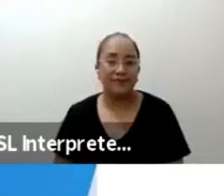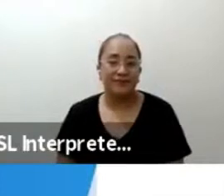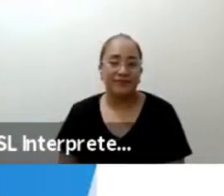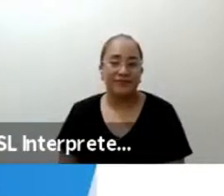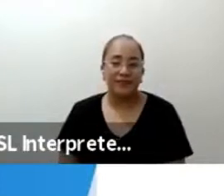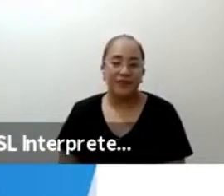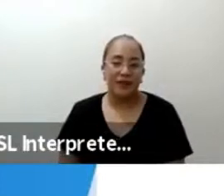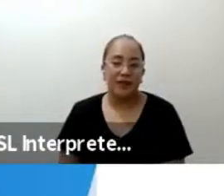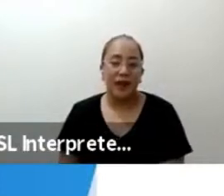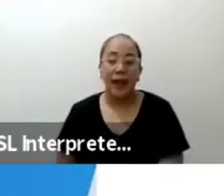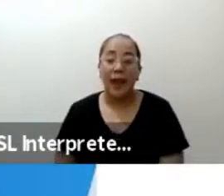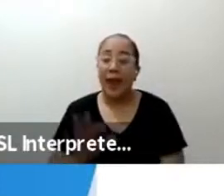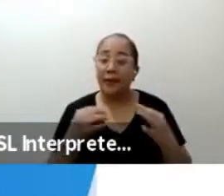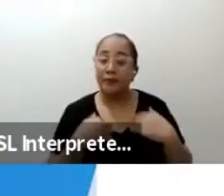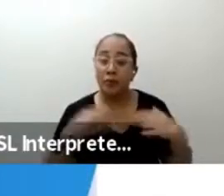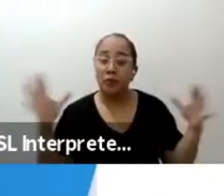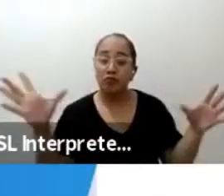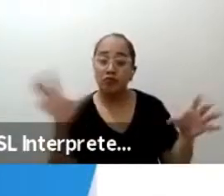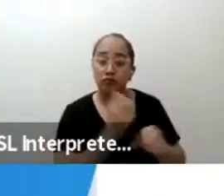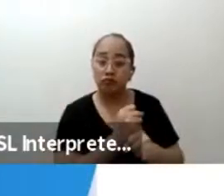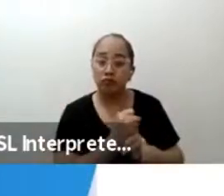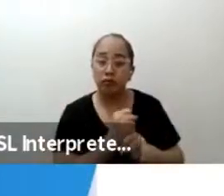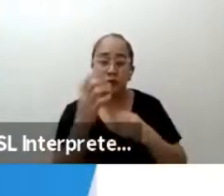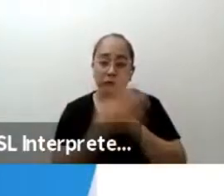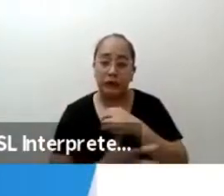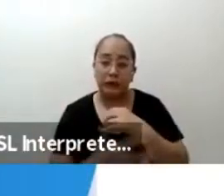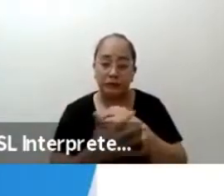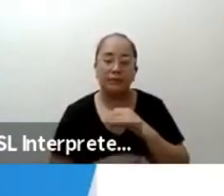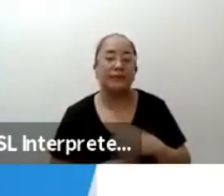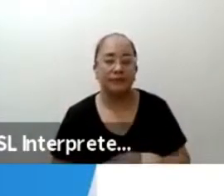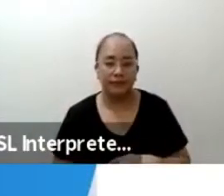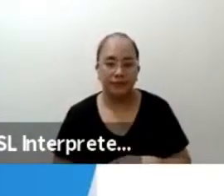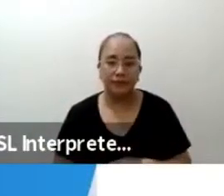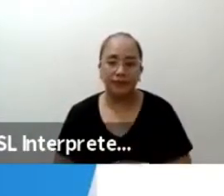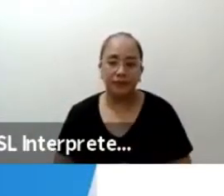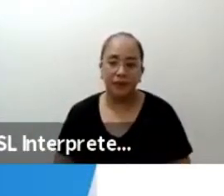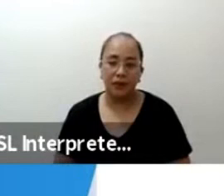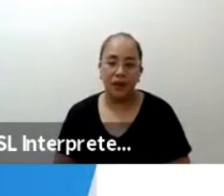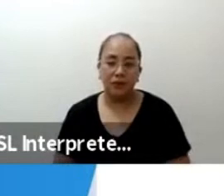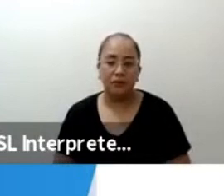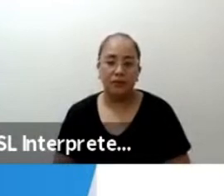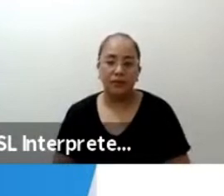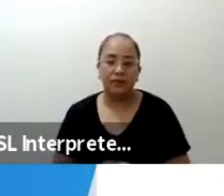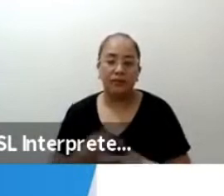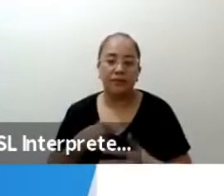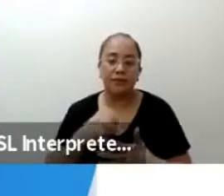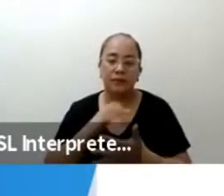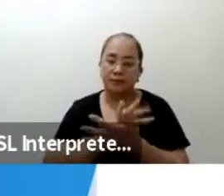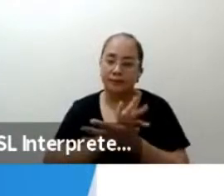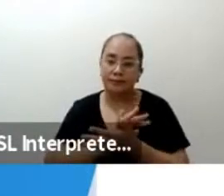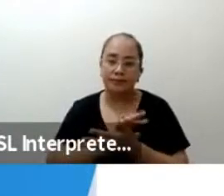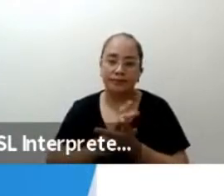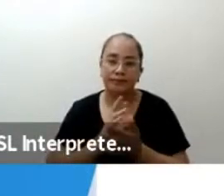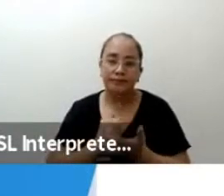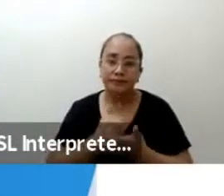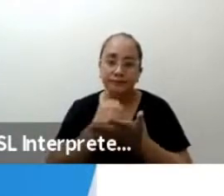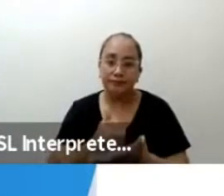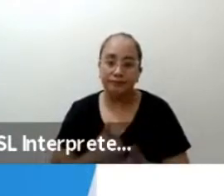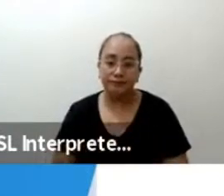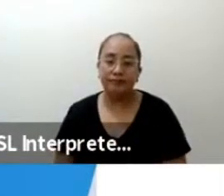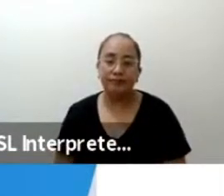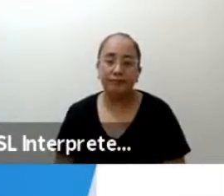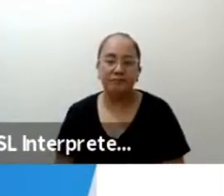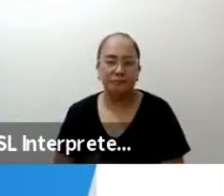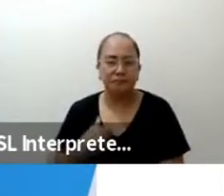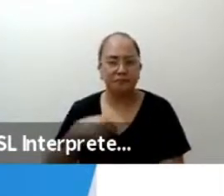If I were to just summarize the country and their, the pandemic response, sasabihin ko na